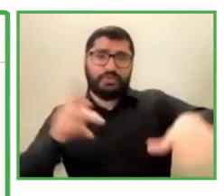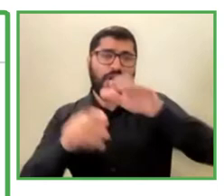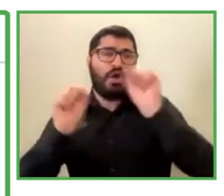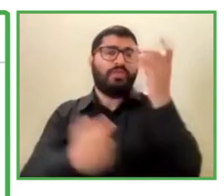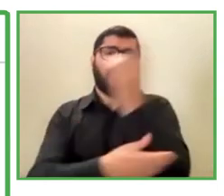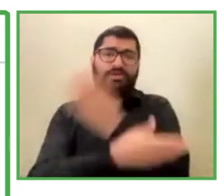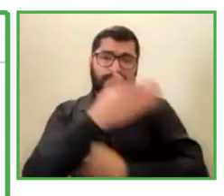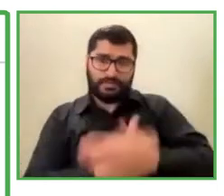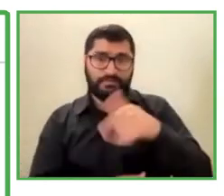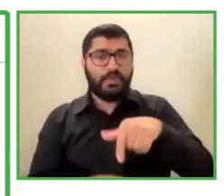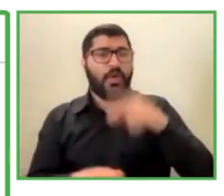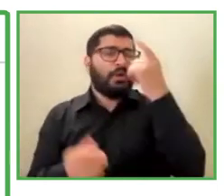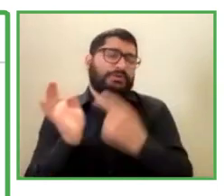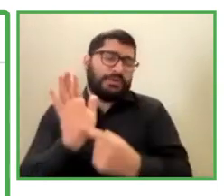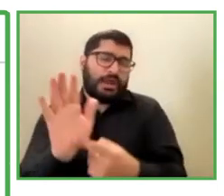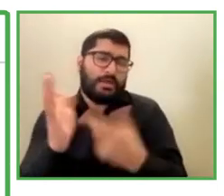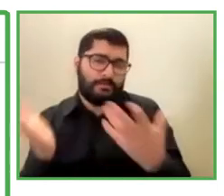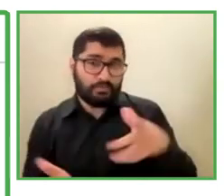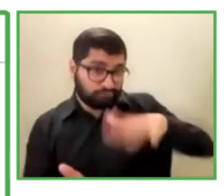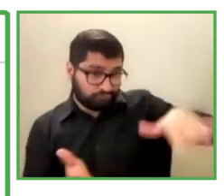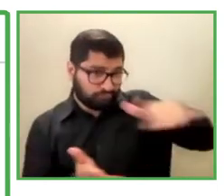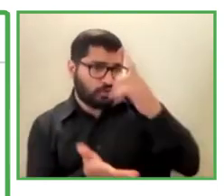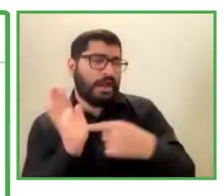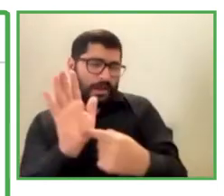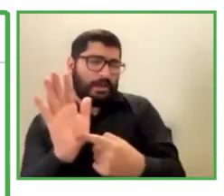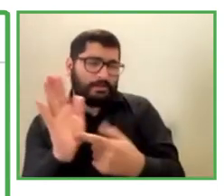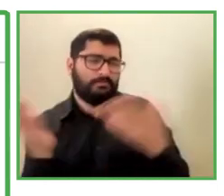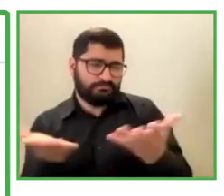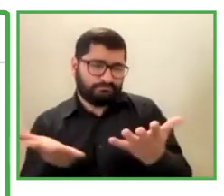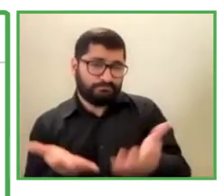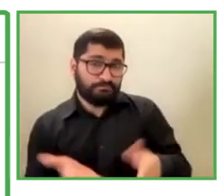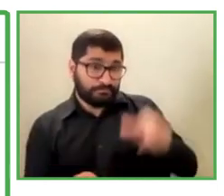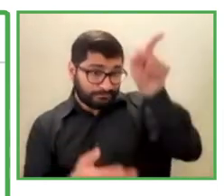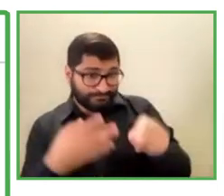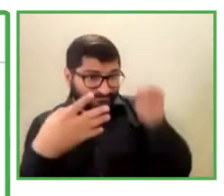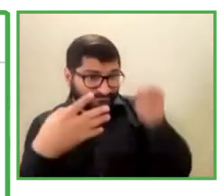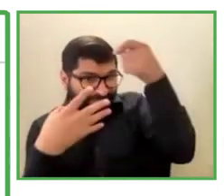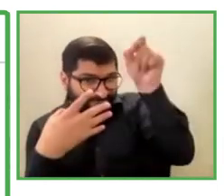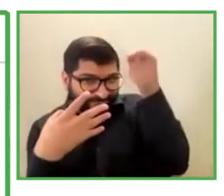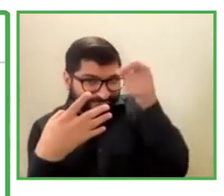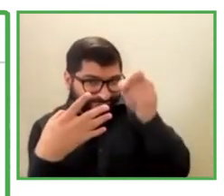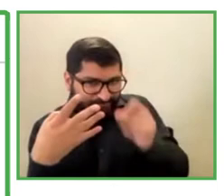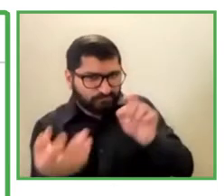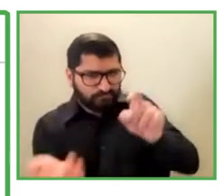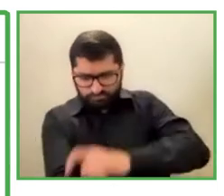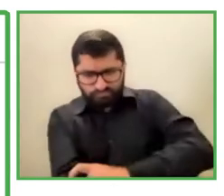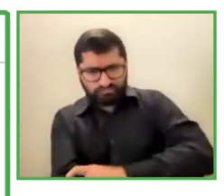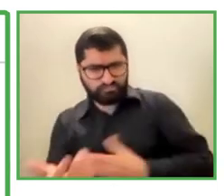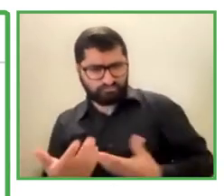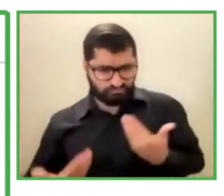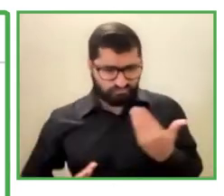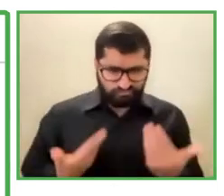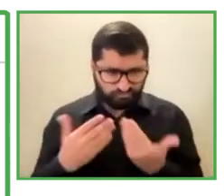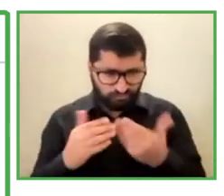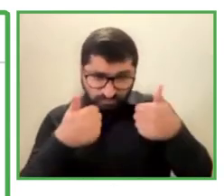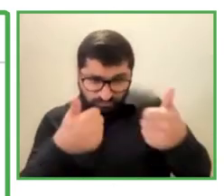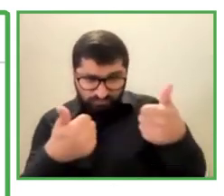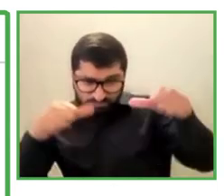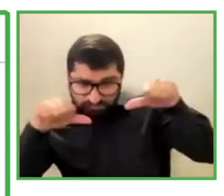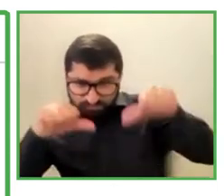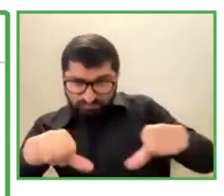In here, we have an example of the evaluation, the behavior evaluation